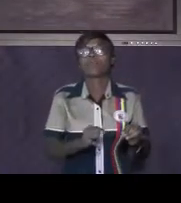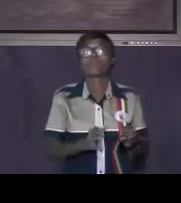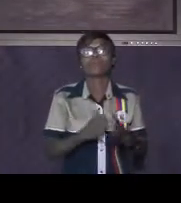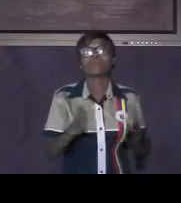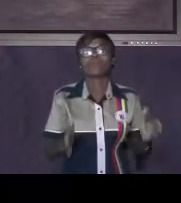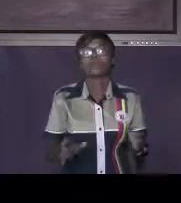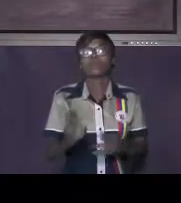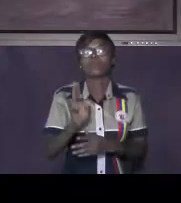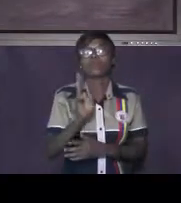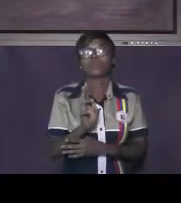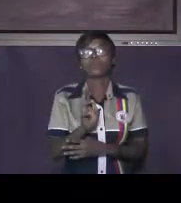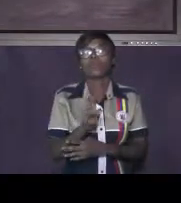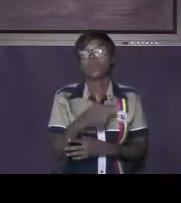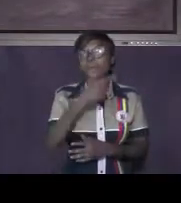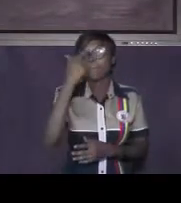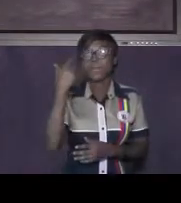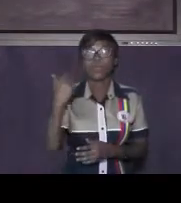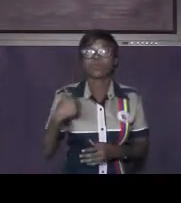below. Because we are going down,